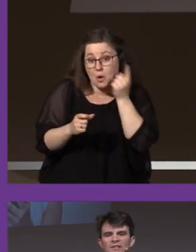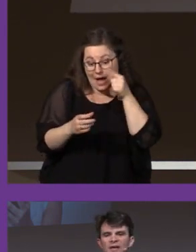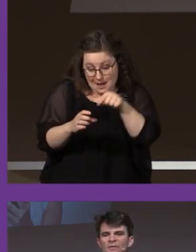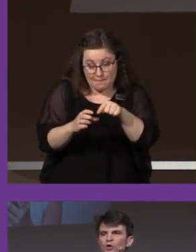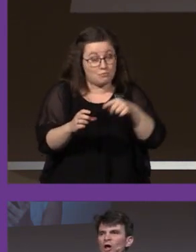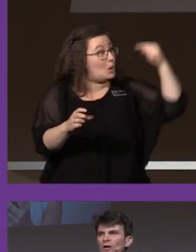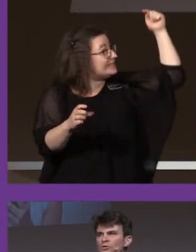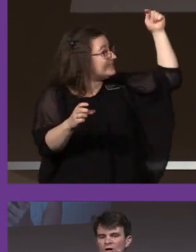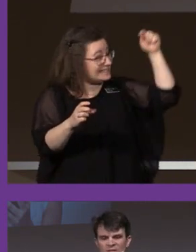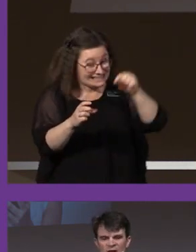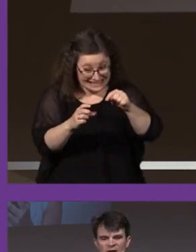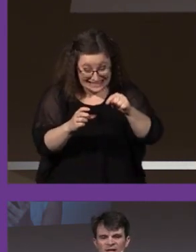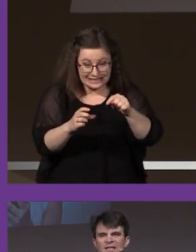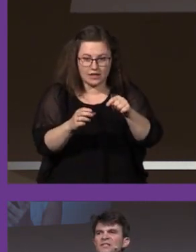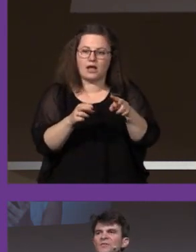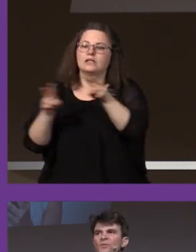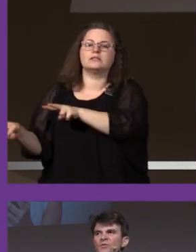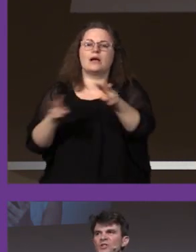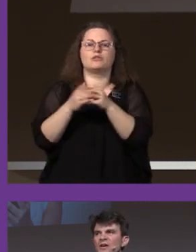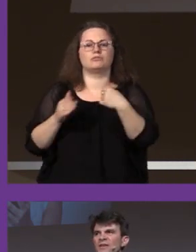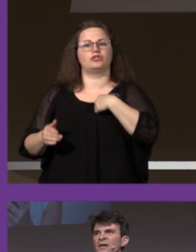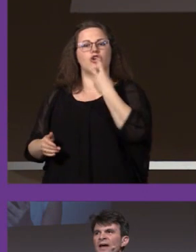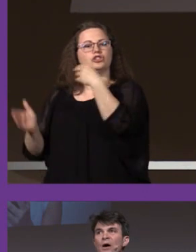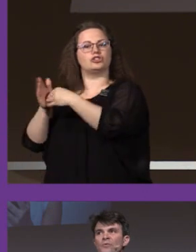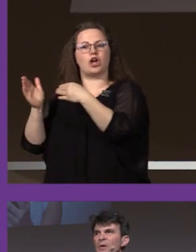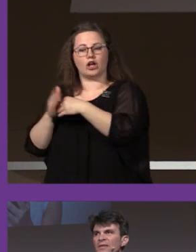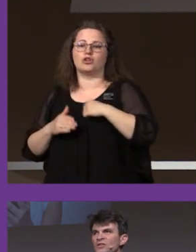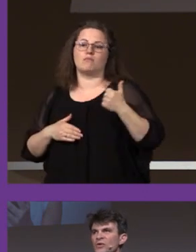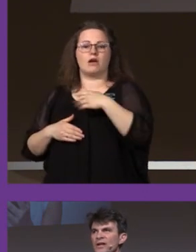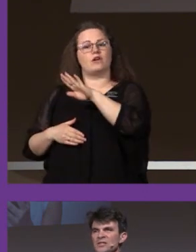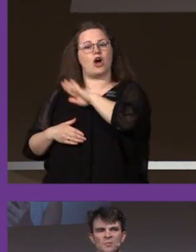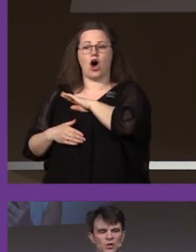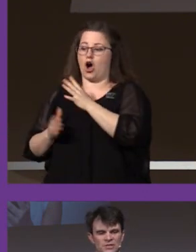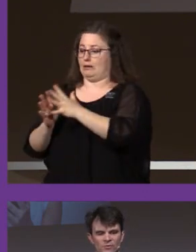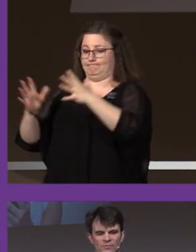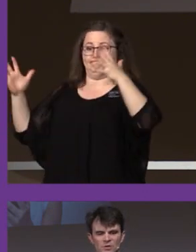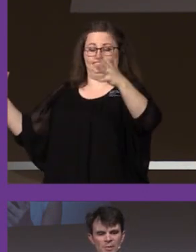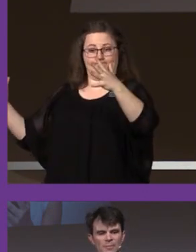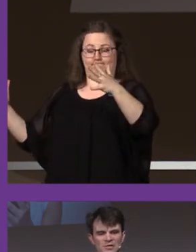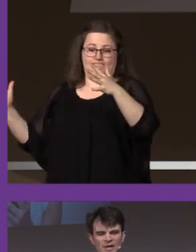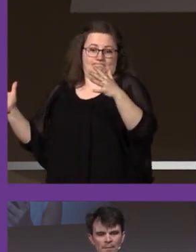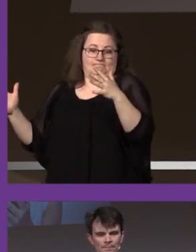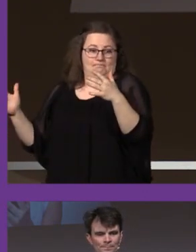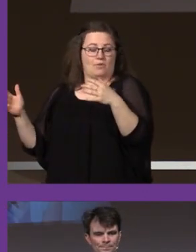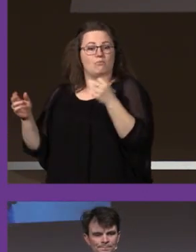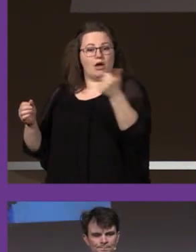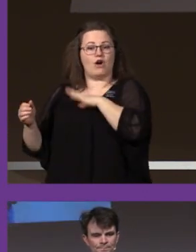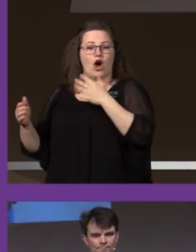somebody who needs to have good color contrast and a decent default font size, however big their screen is, because they've got a vision impairment,